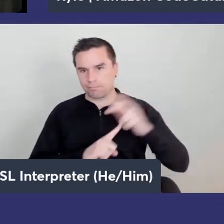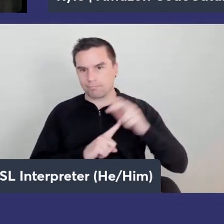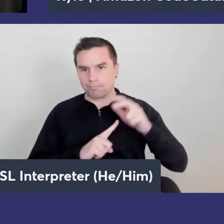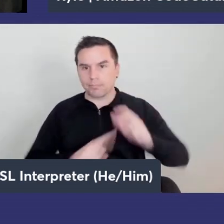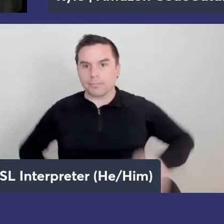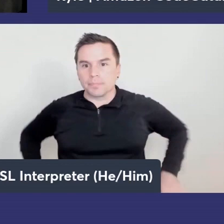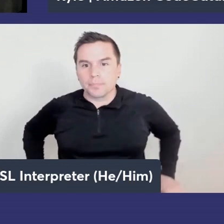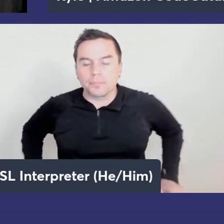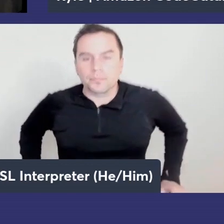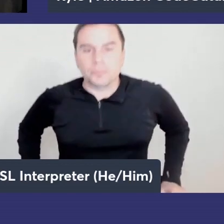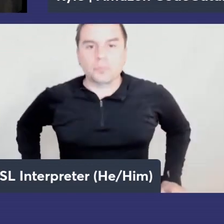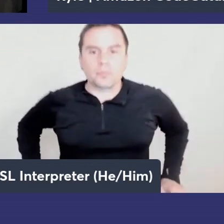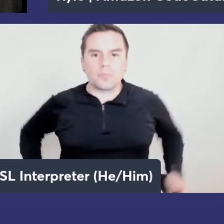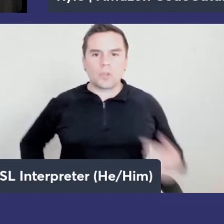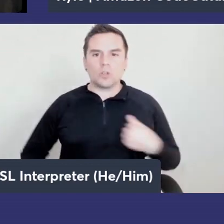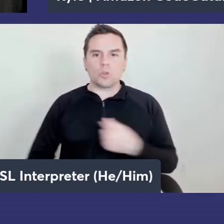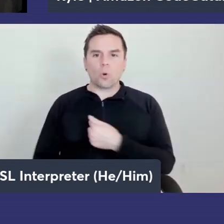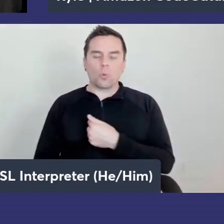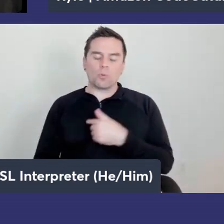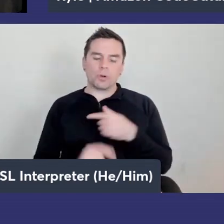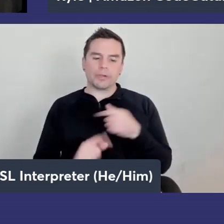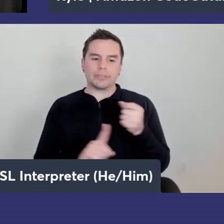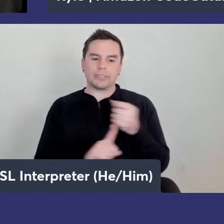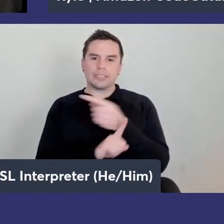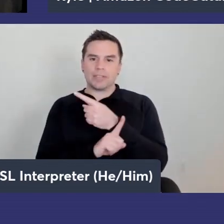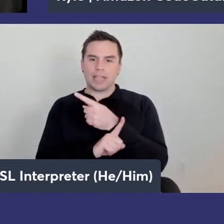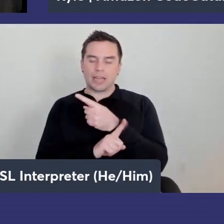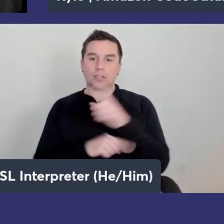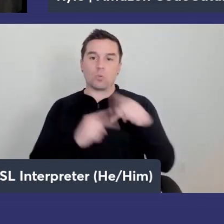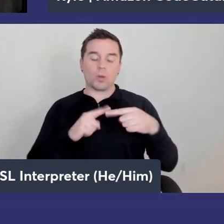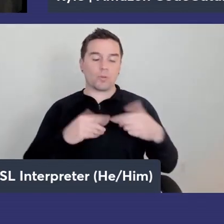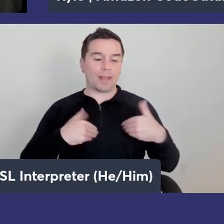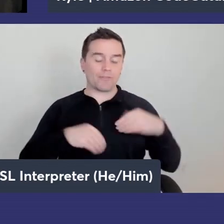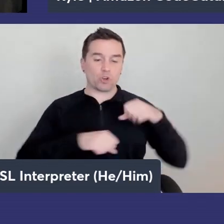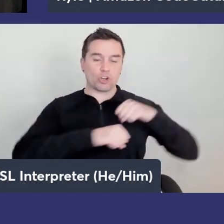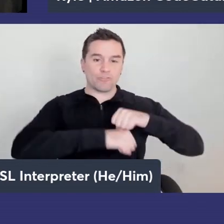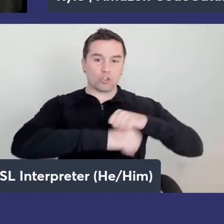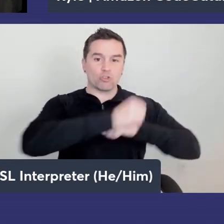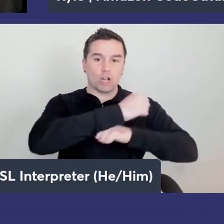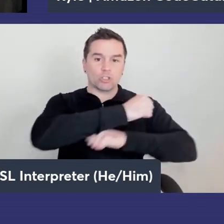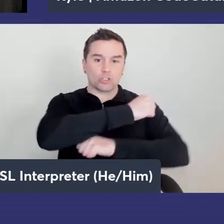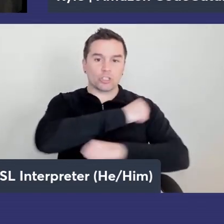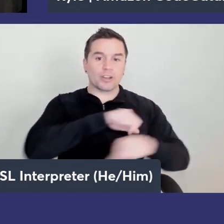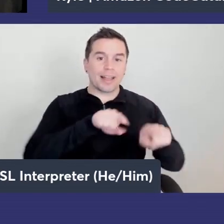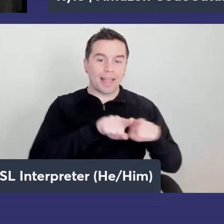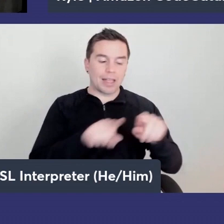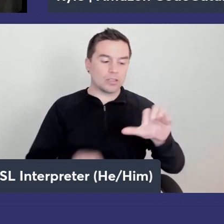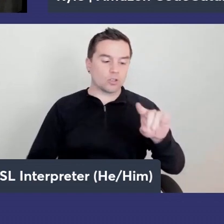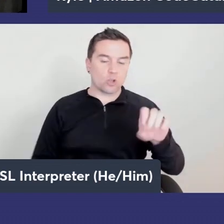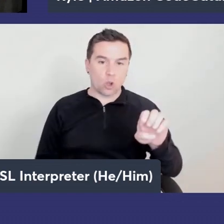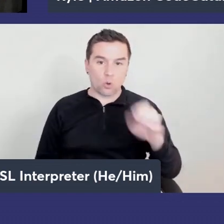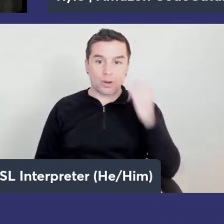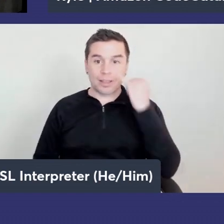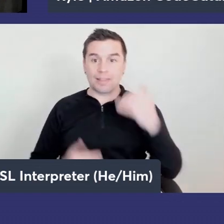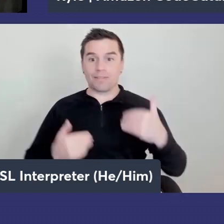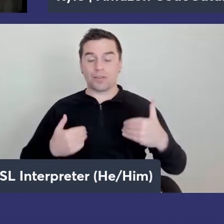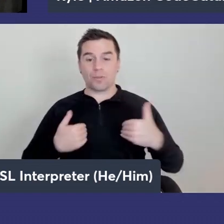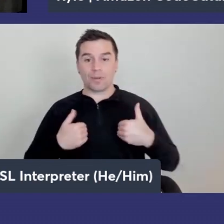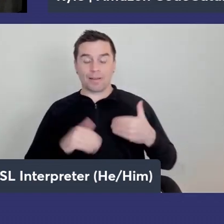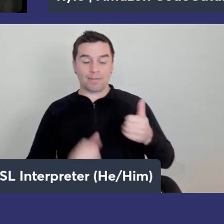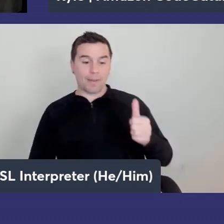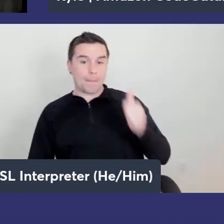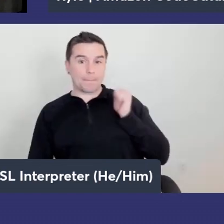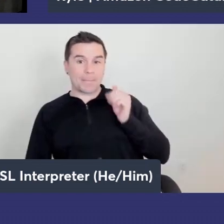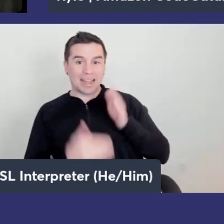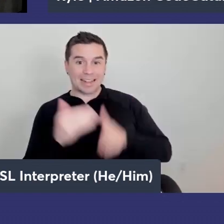we deviate is when you're dealing with more infrastructure as code. So if you wanted a backend for your Amplify site, I wouldn't